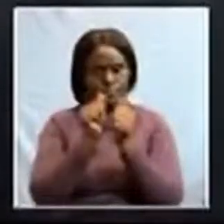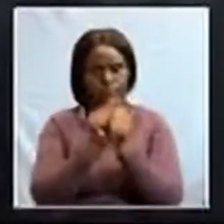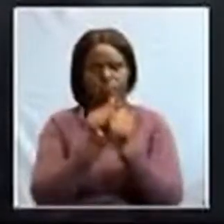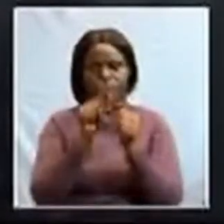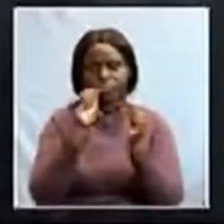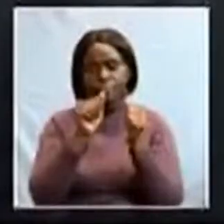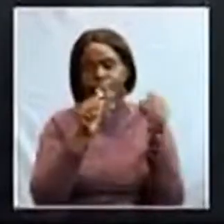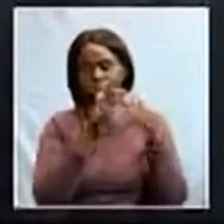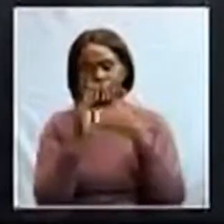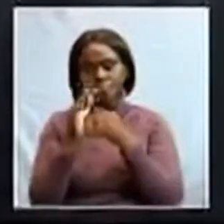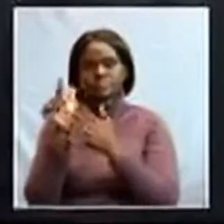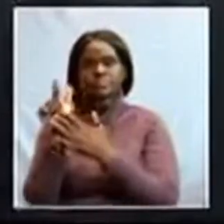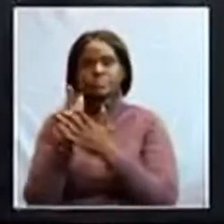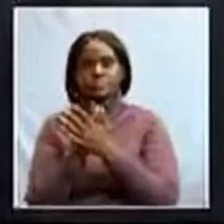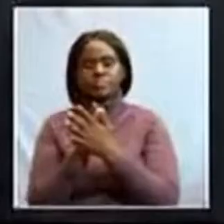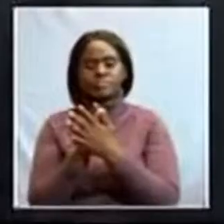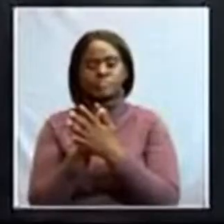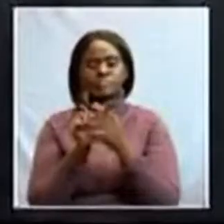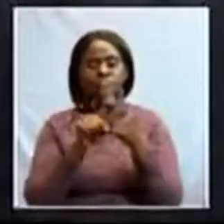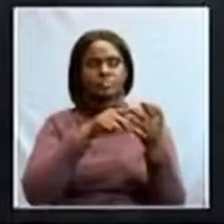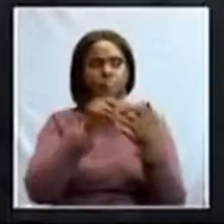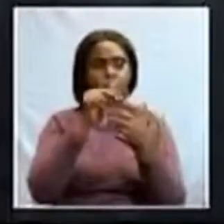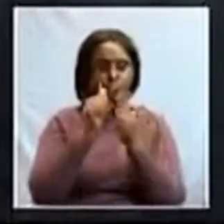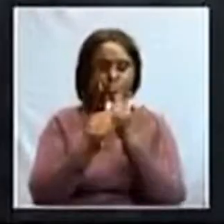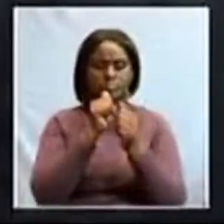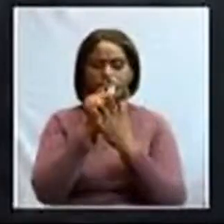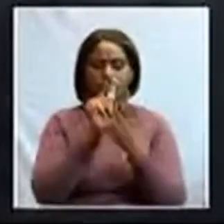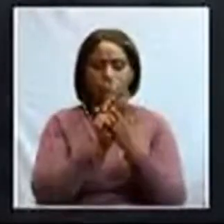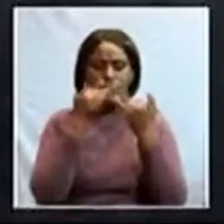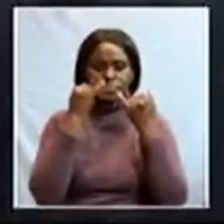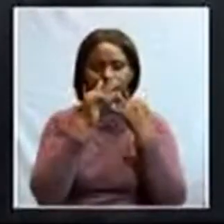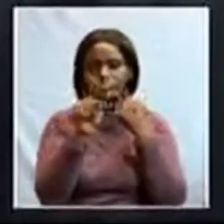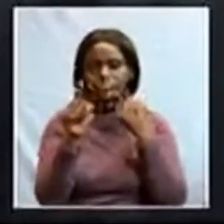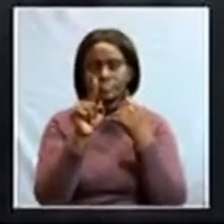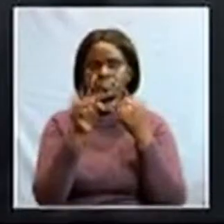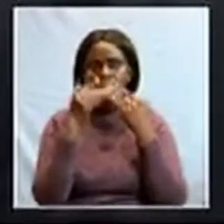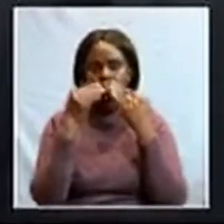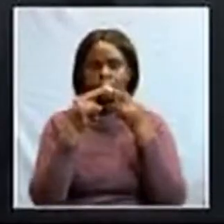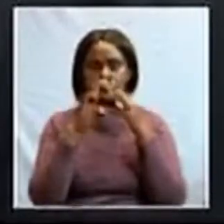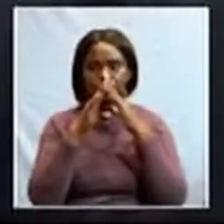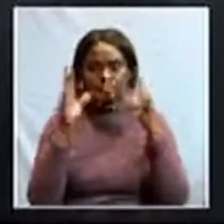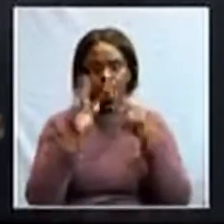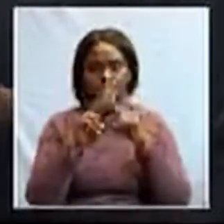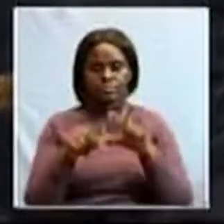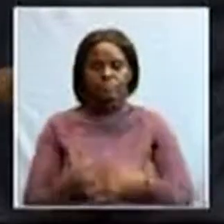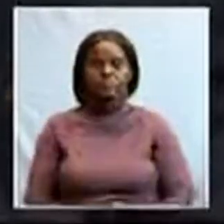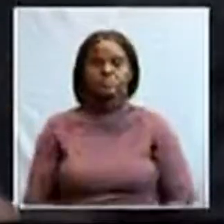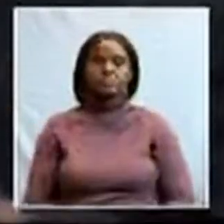go against the law to pay them? Which law informed you that? Thank you very much, Chair.